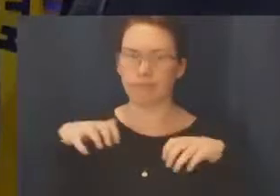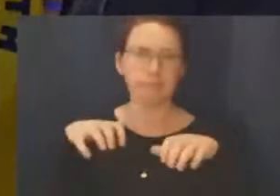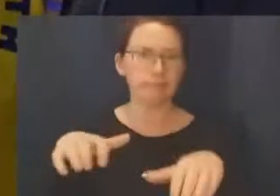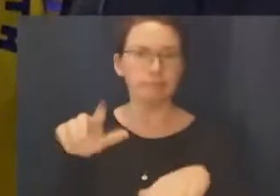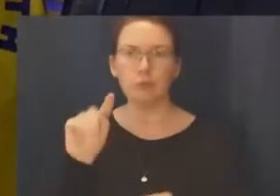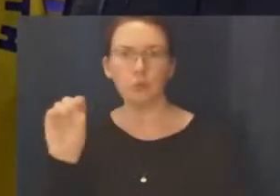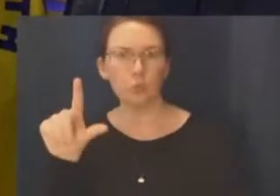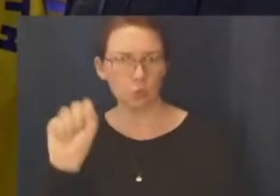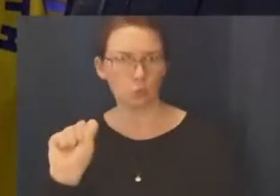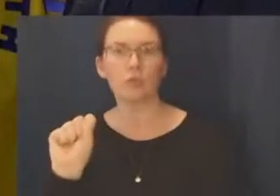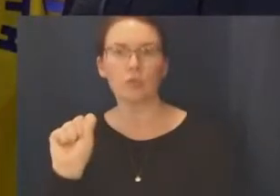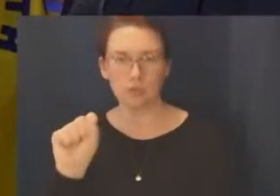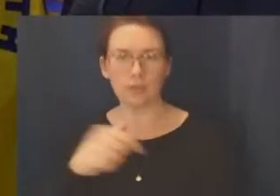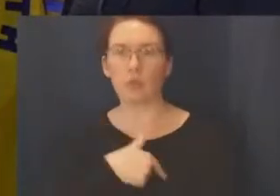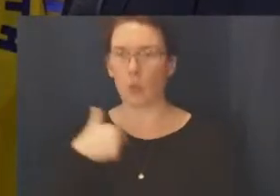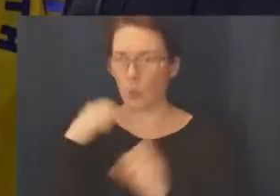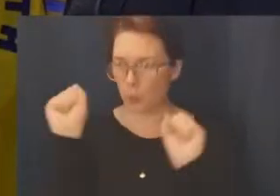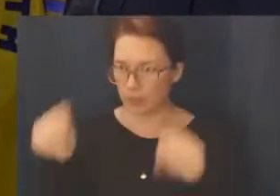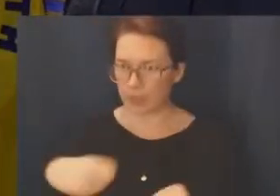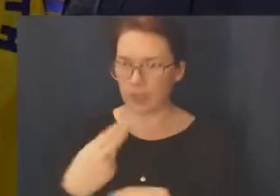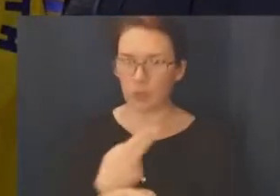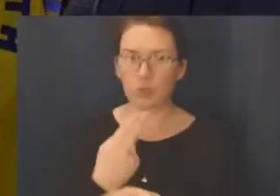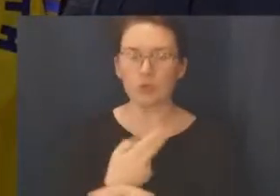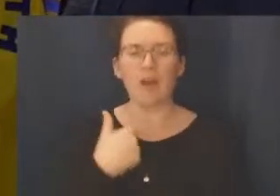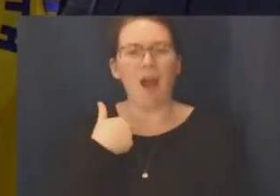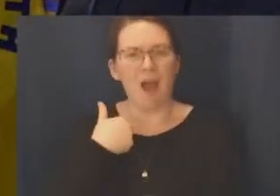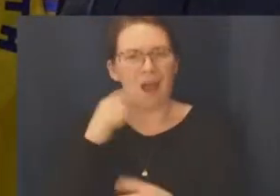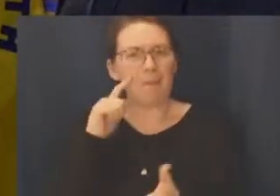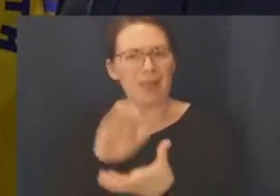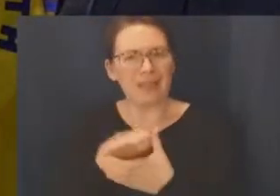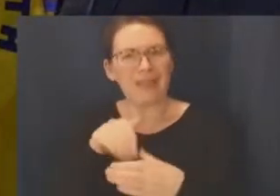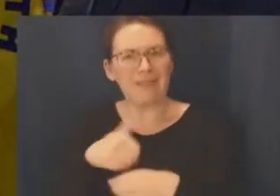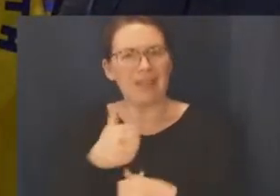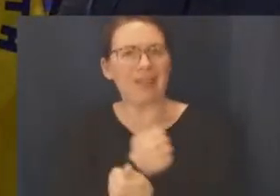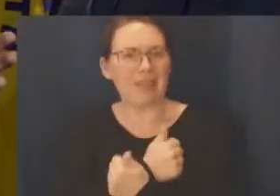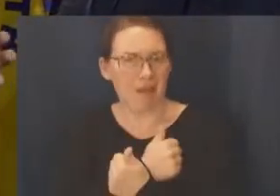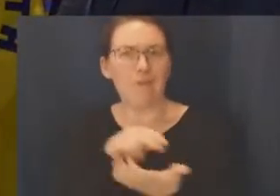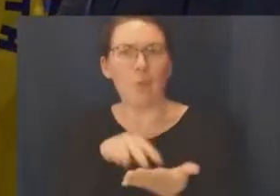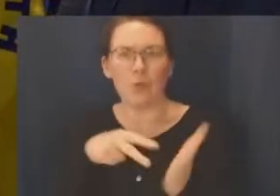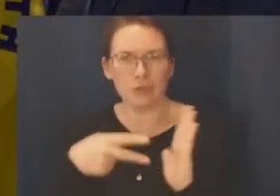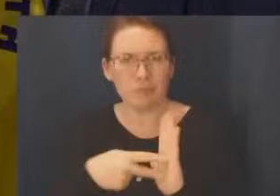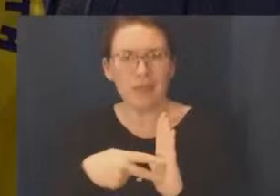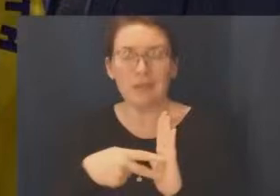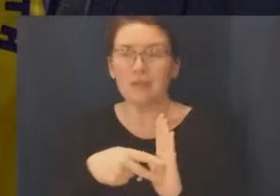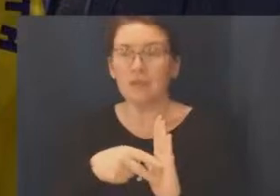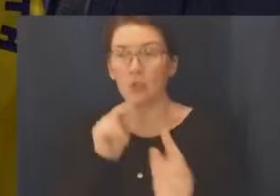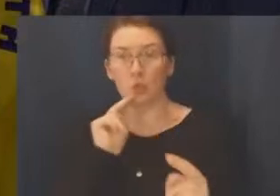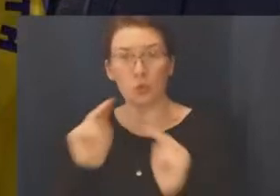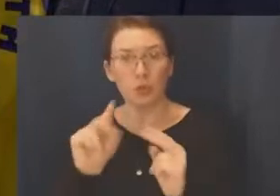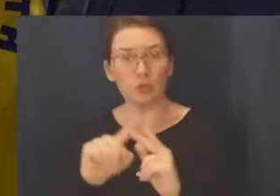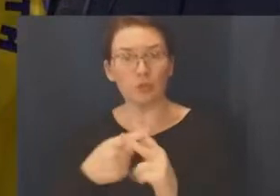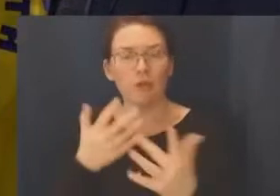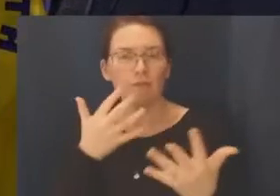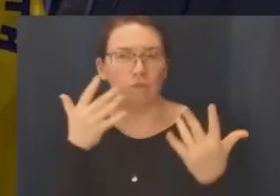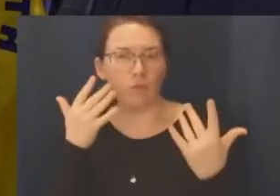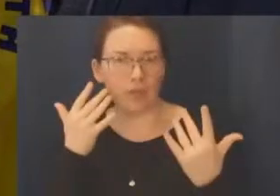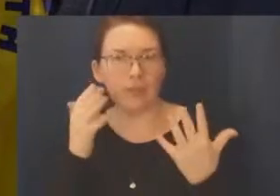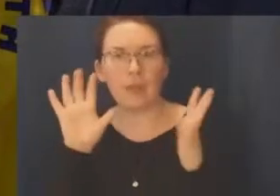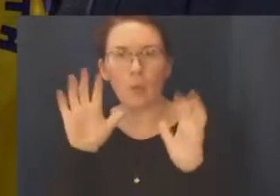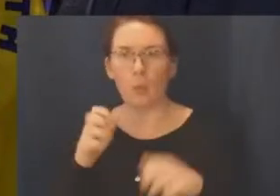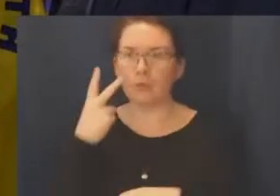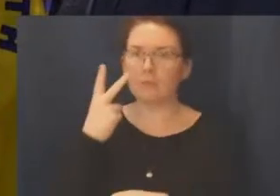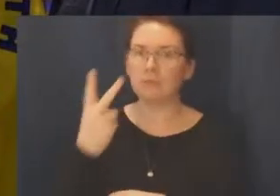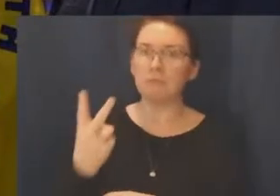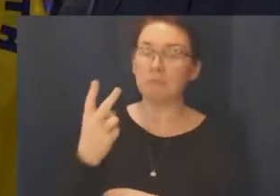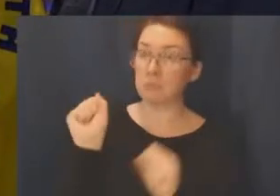so I believe in love, and let's start in a friendly way and see if we can do this without any